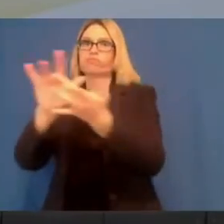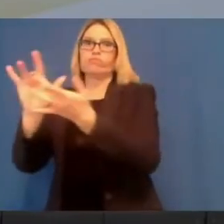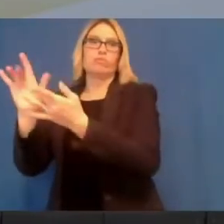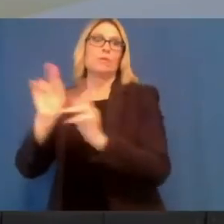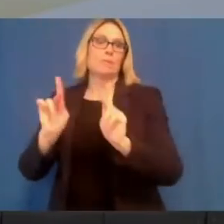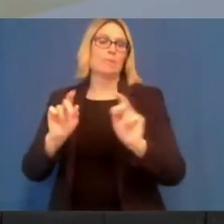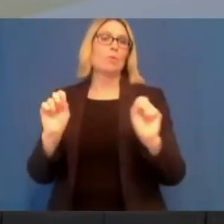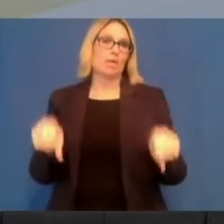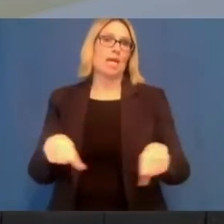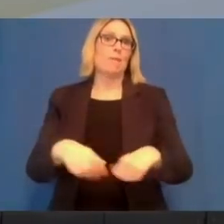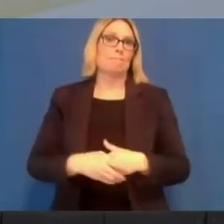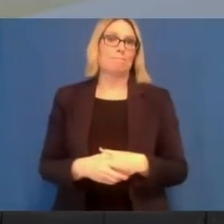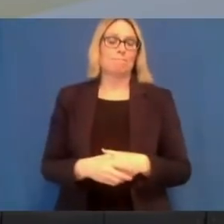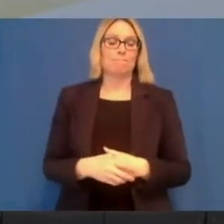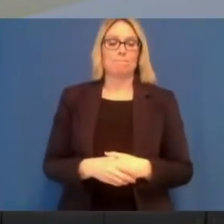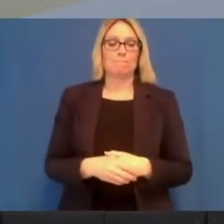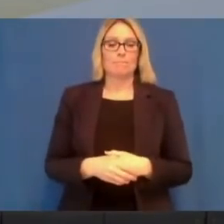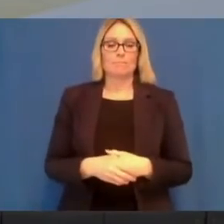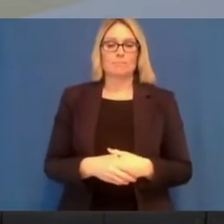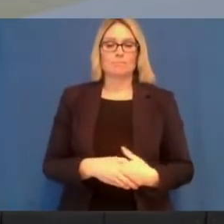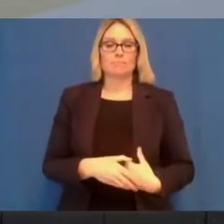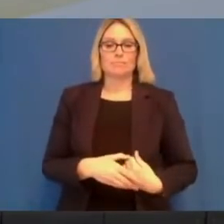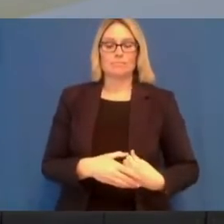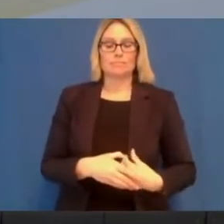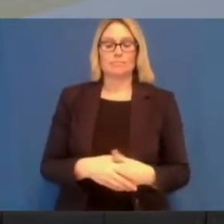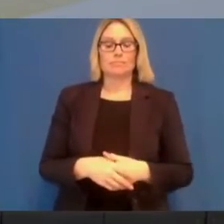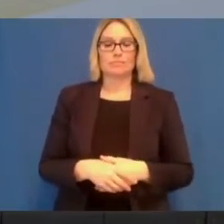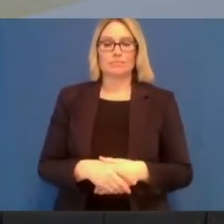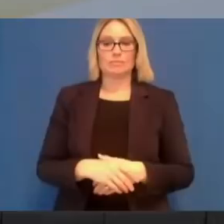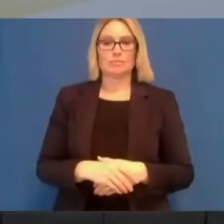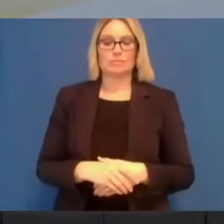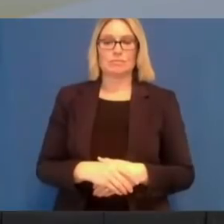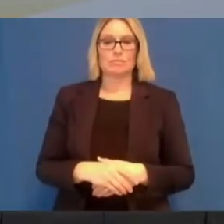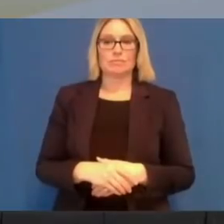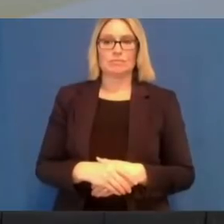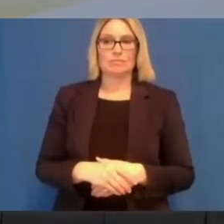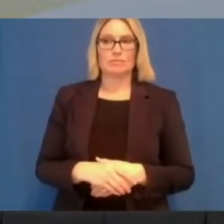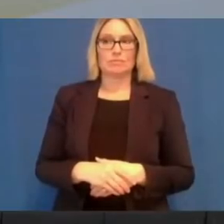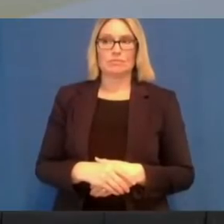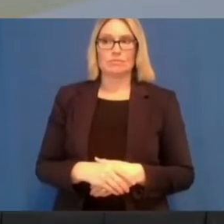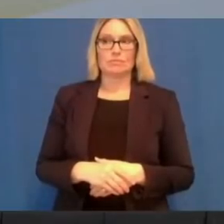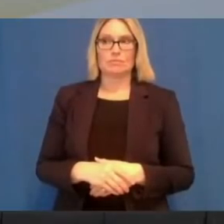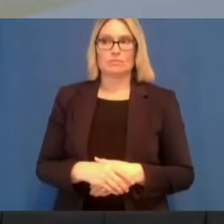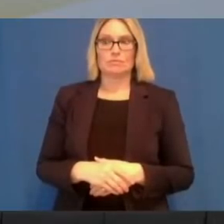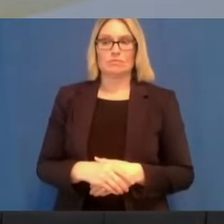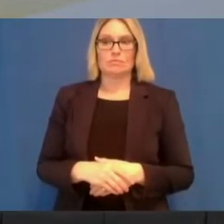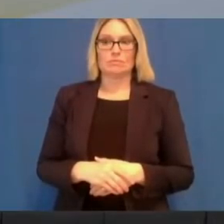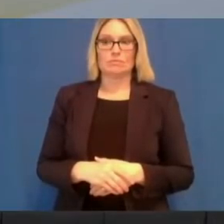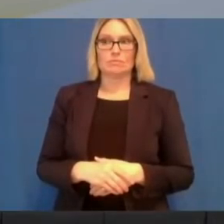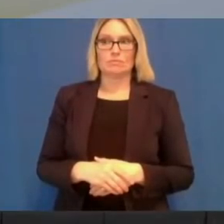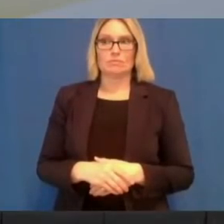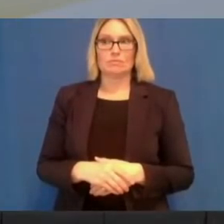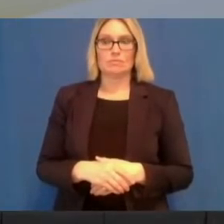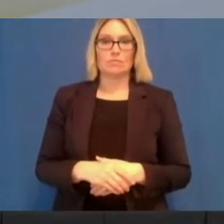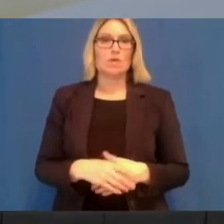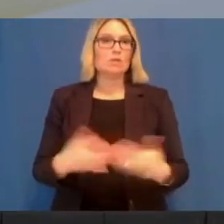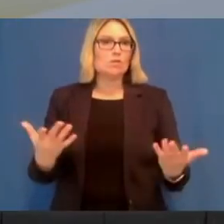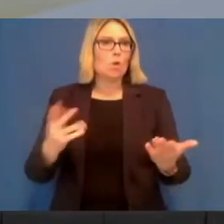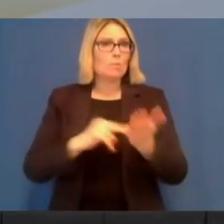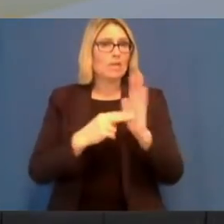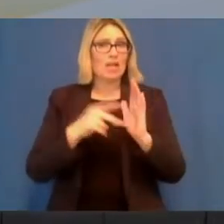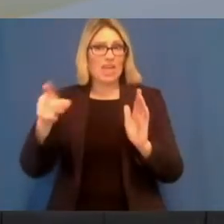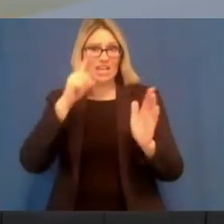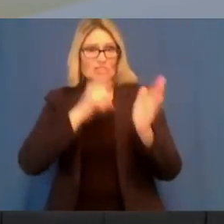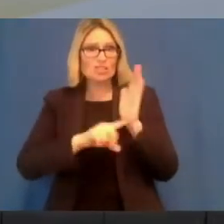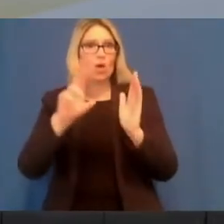we need to. And what's done for enforcement around that? Is it checked on, or is it sort of an honor system situation?